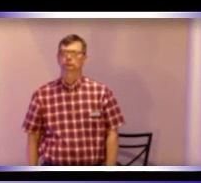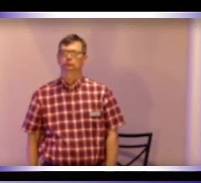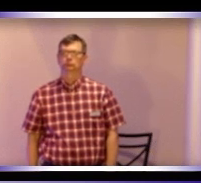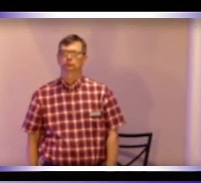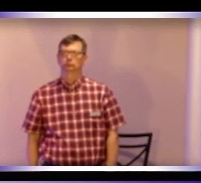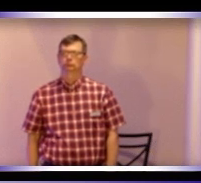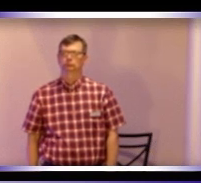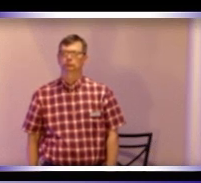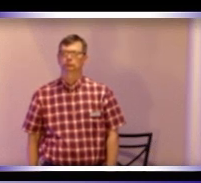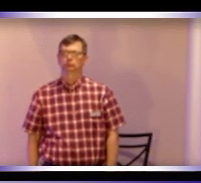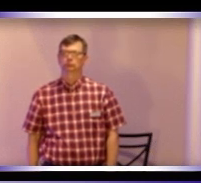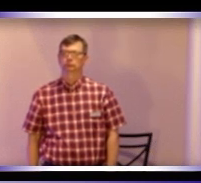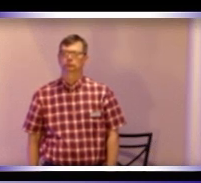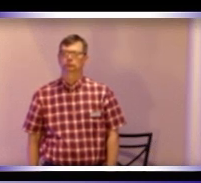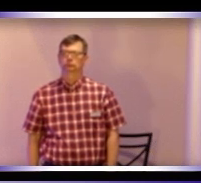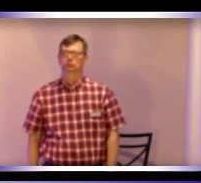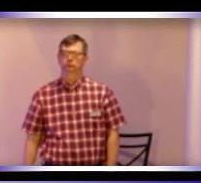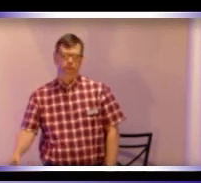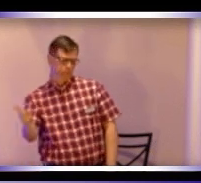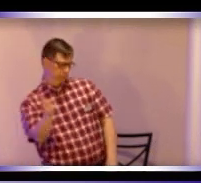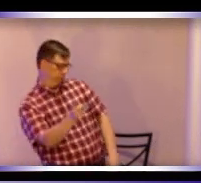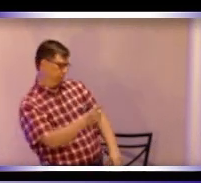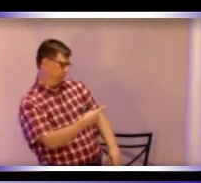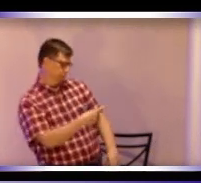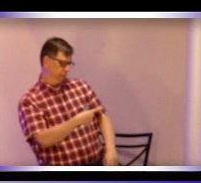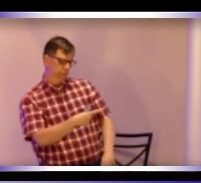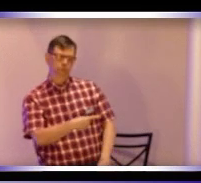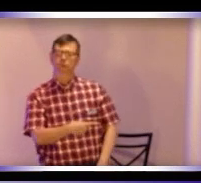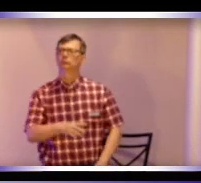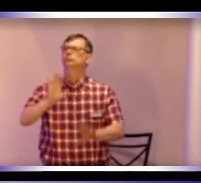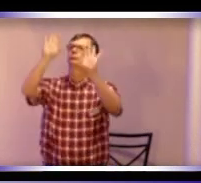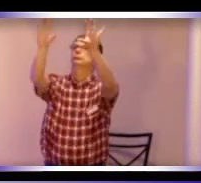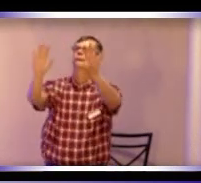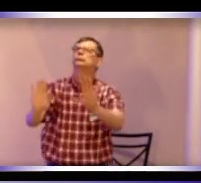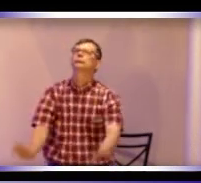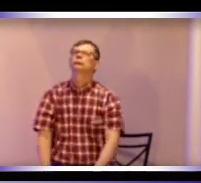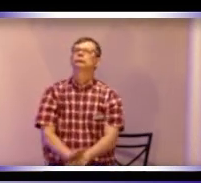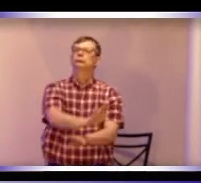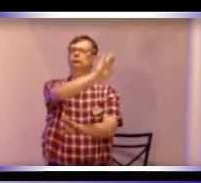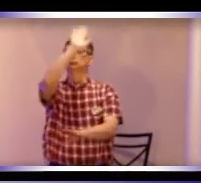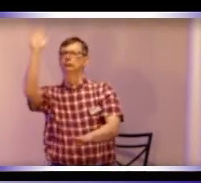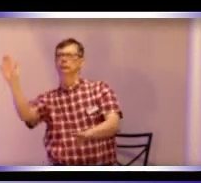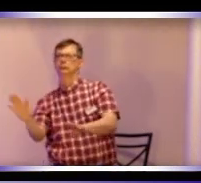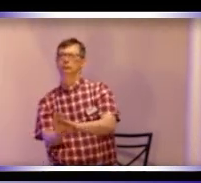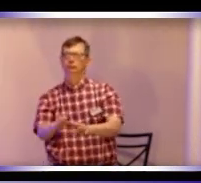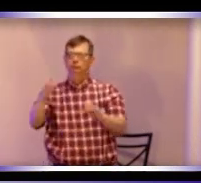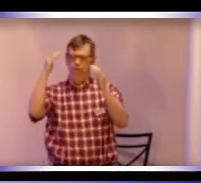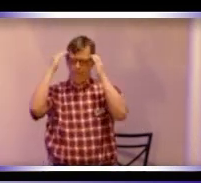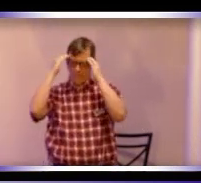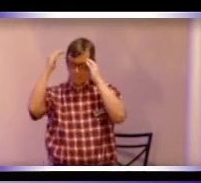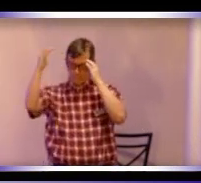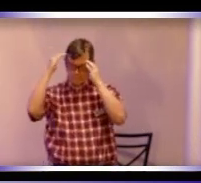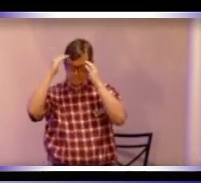For that is where the greatest of all our wisdom